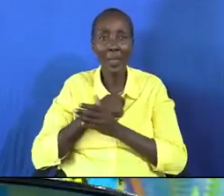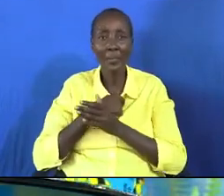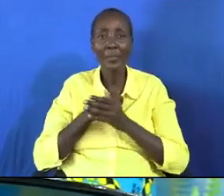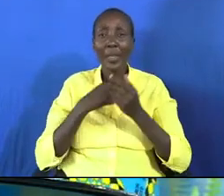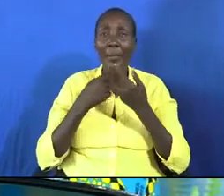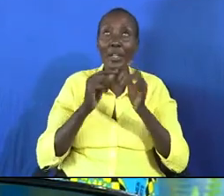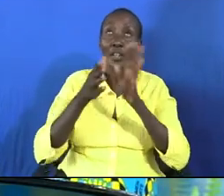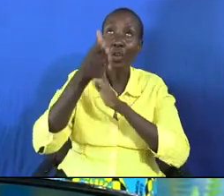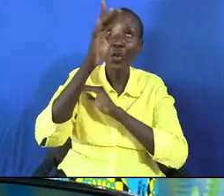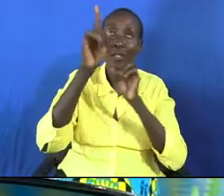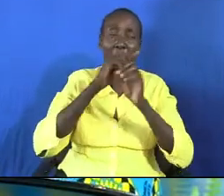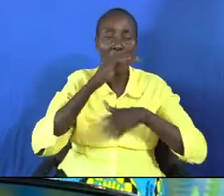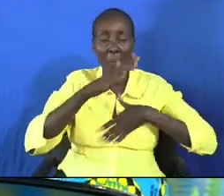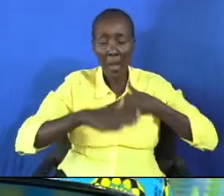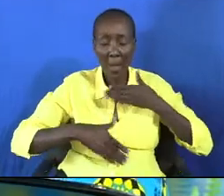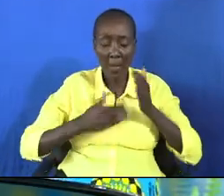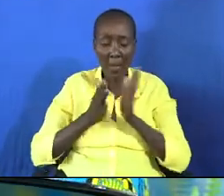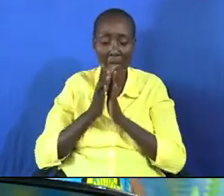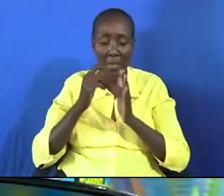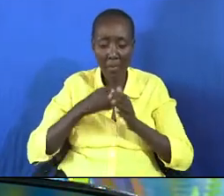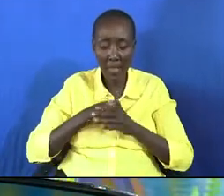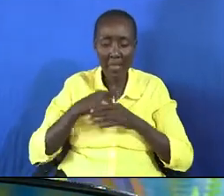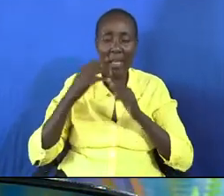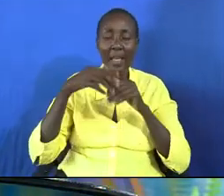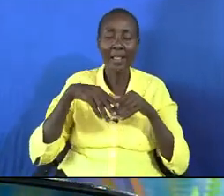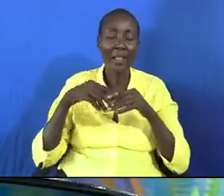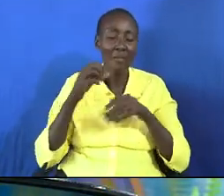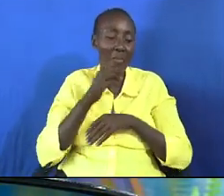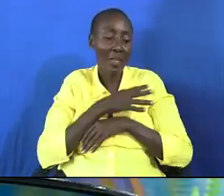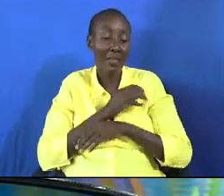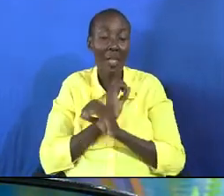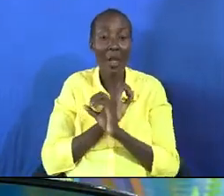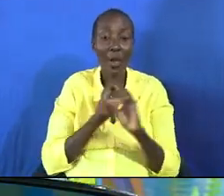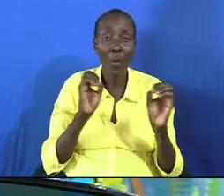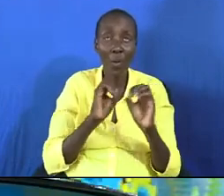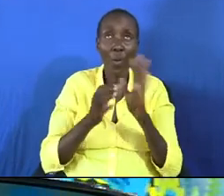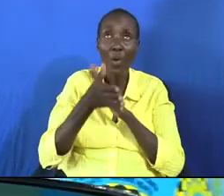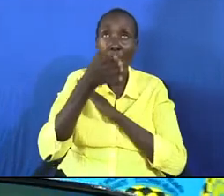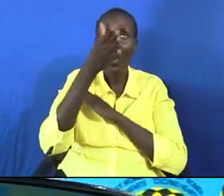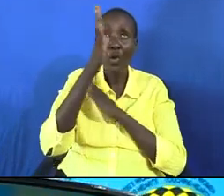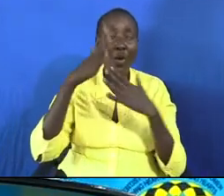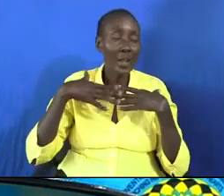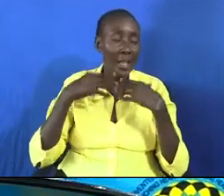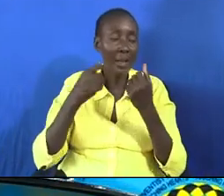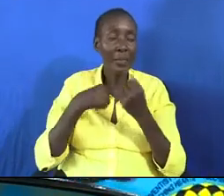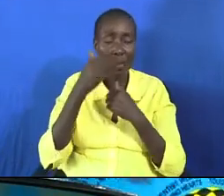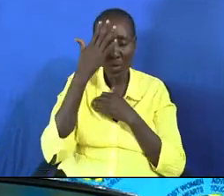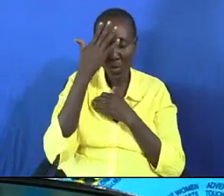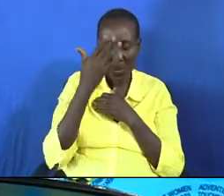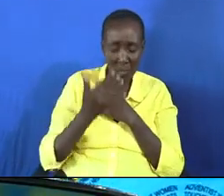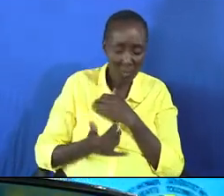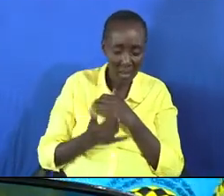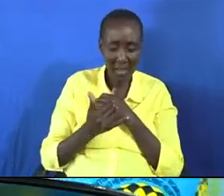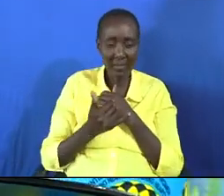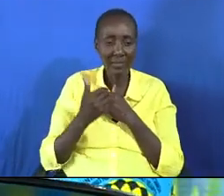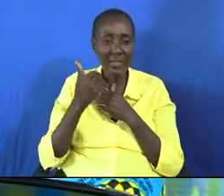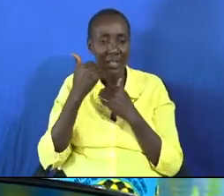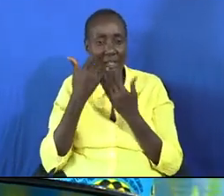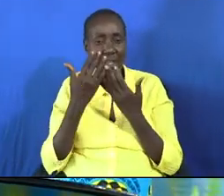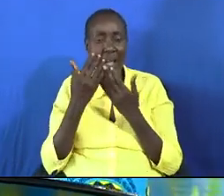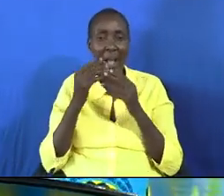if God is pleased with me, I do not have fear going to him because there is no guilt. There is